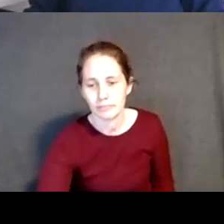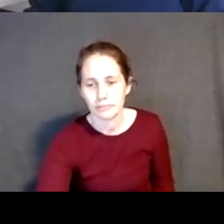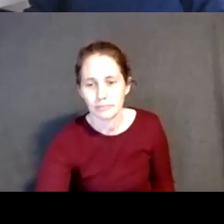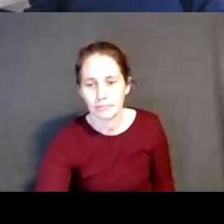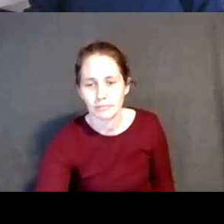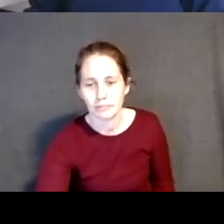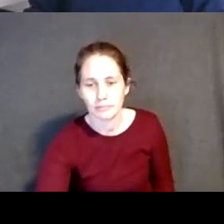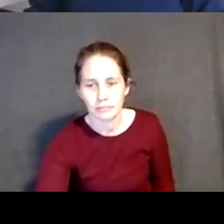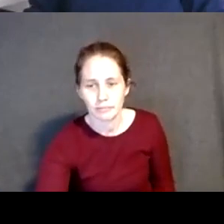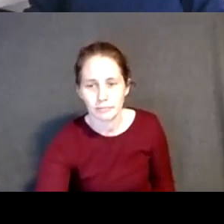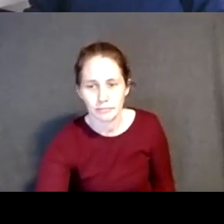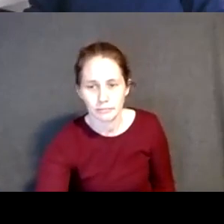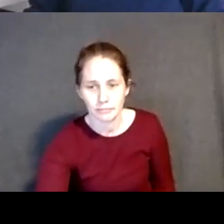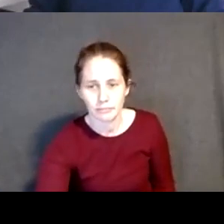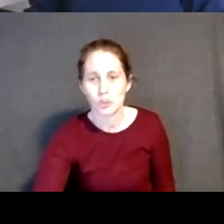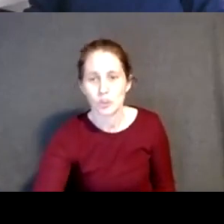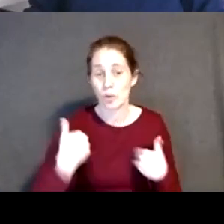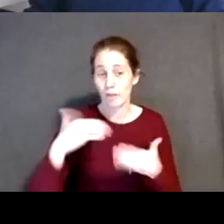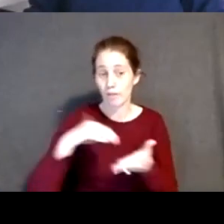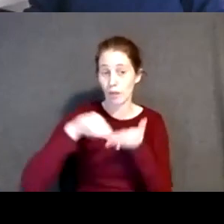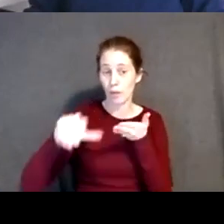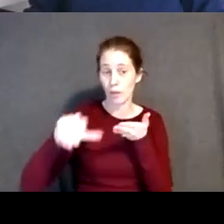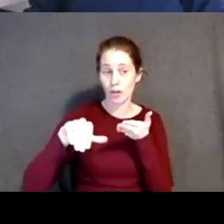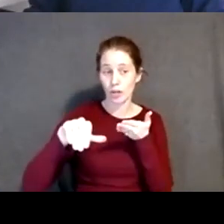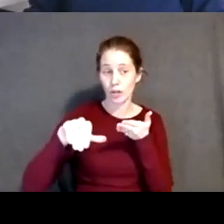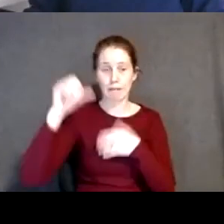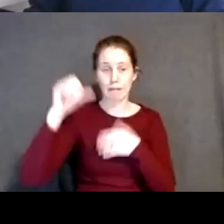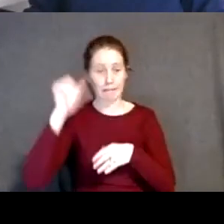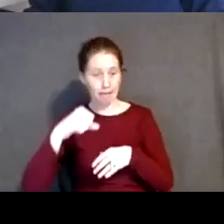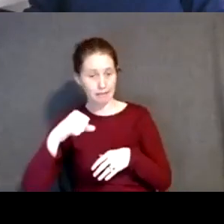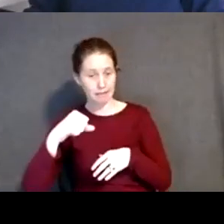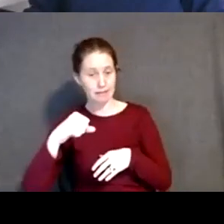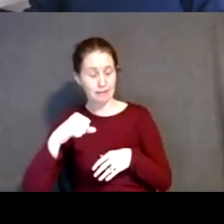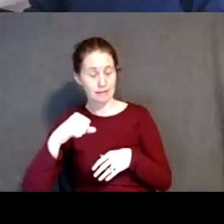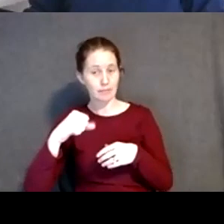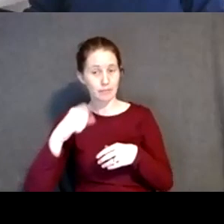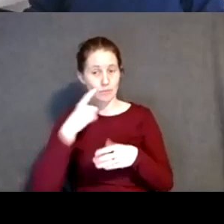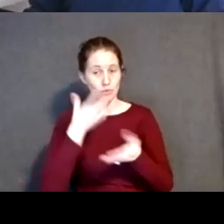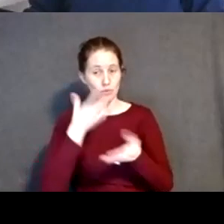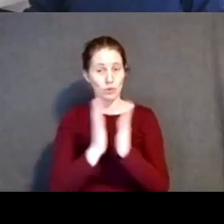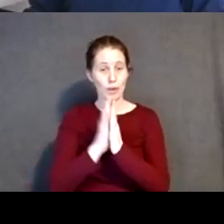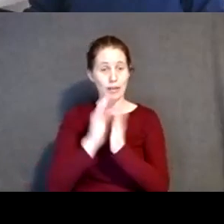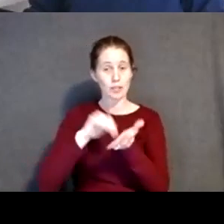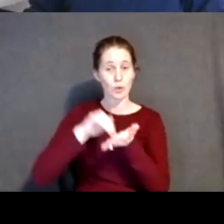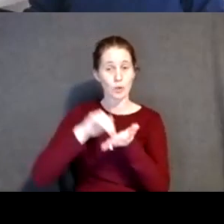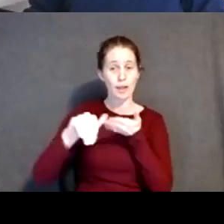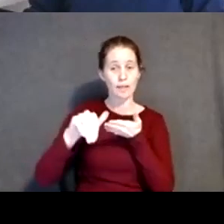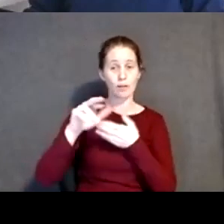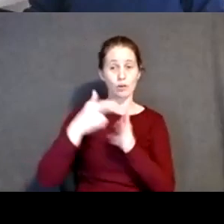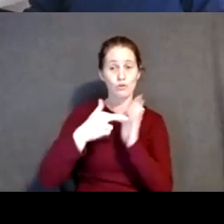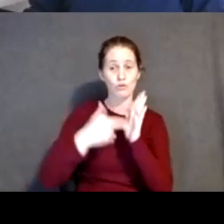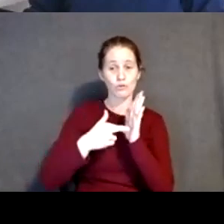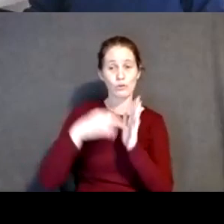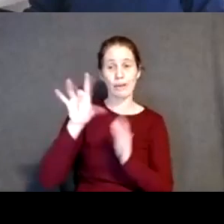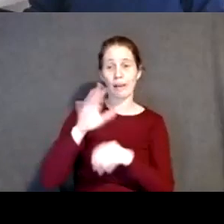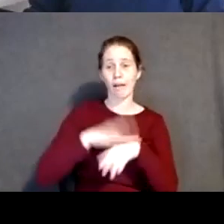And can you have a waiver rule 8? Yes, Madam President. I request a waive rule 8 on bill number